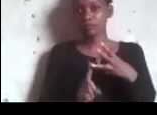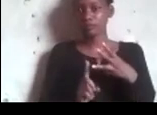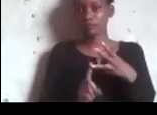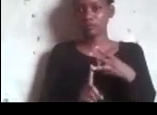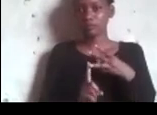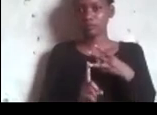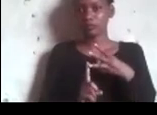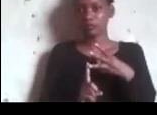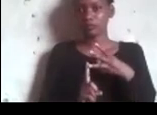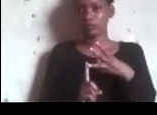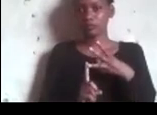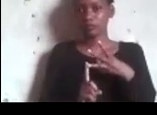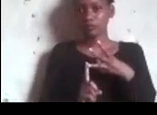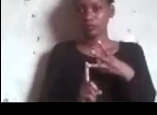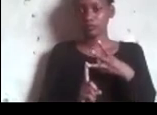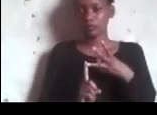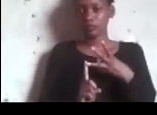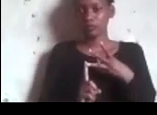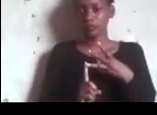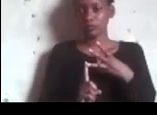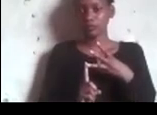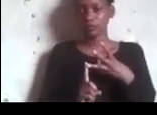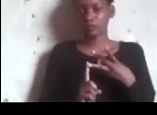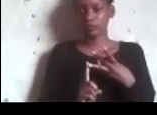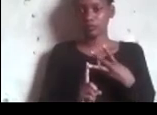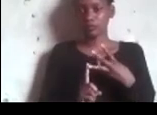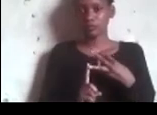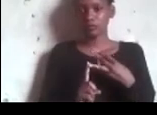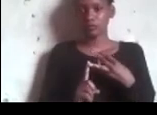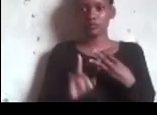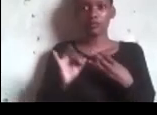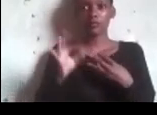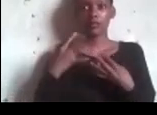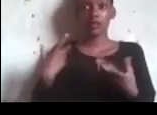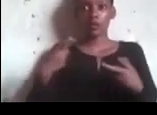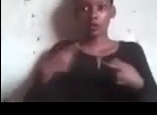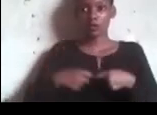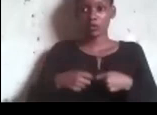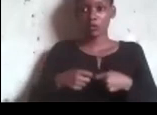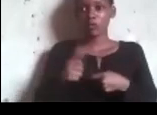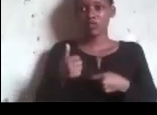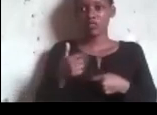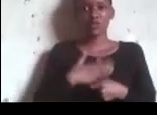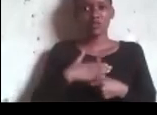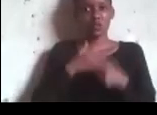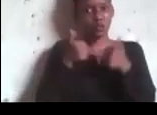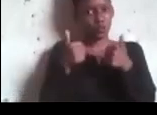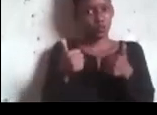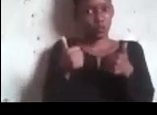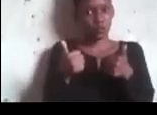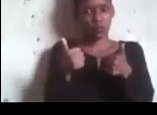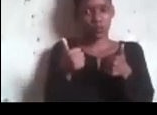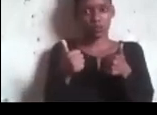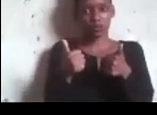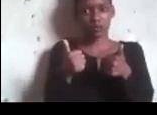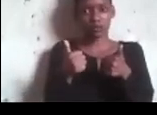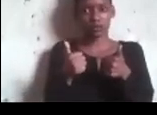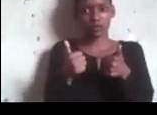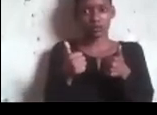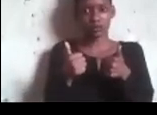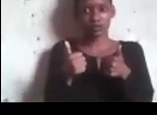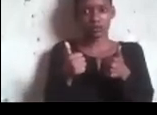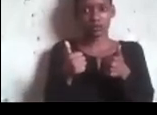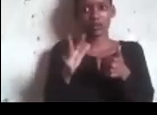to contribute in good faith or towards the expenses in connection with